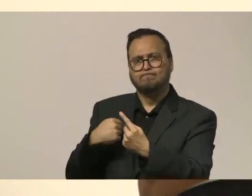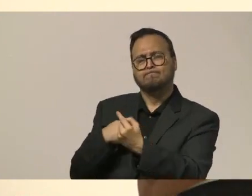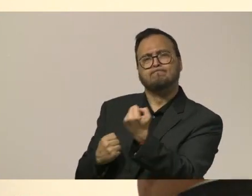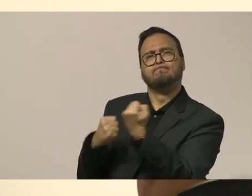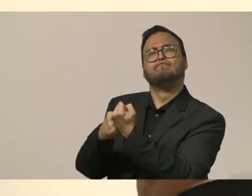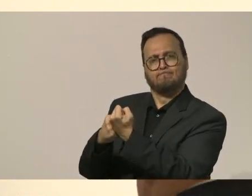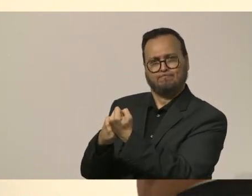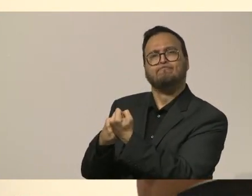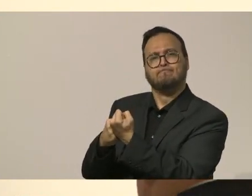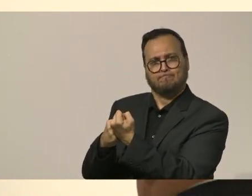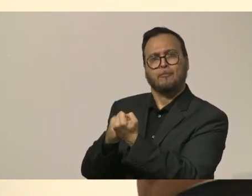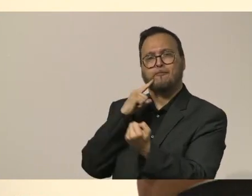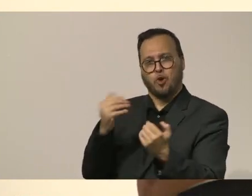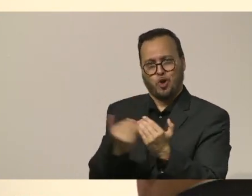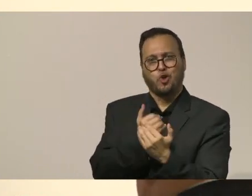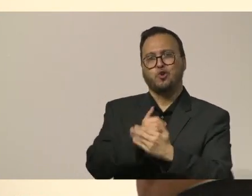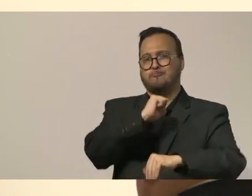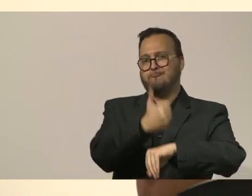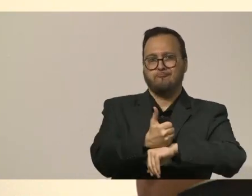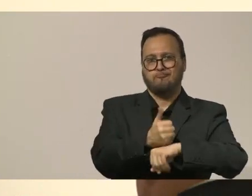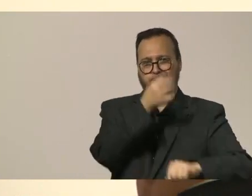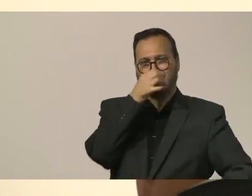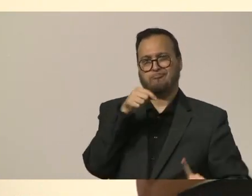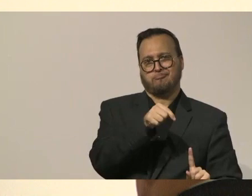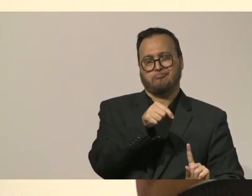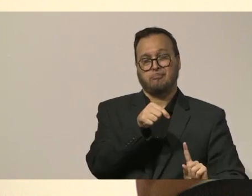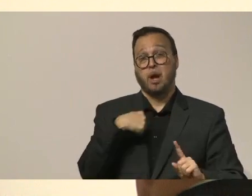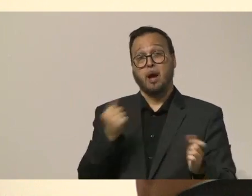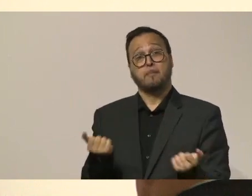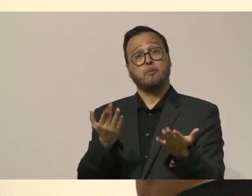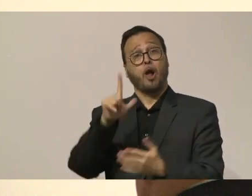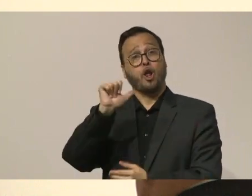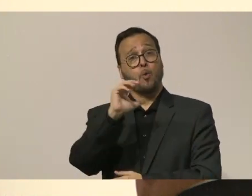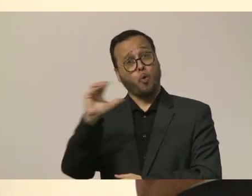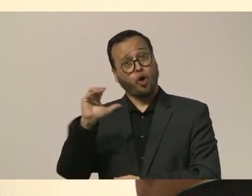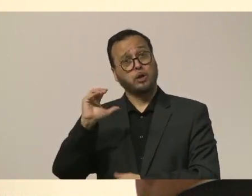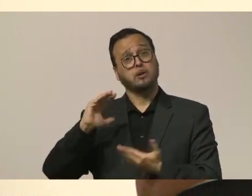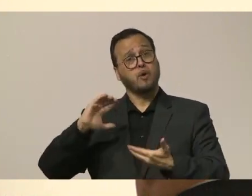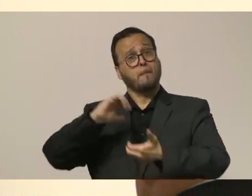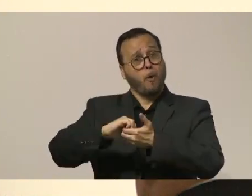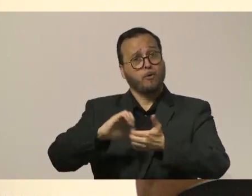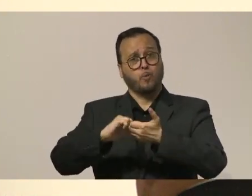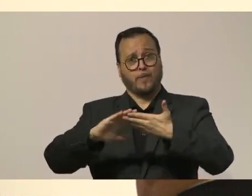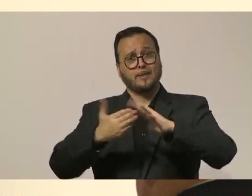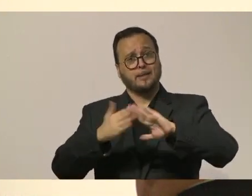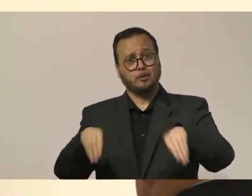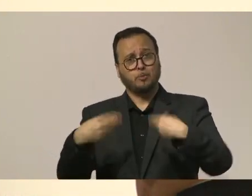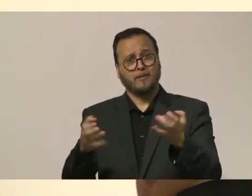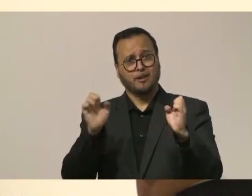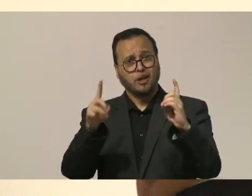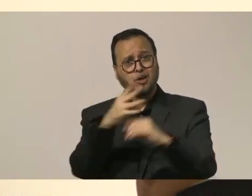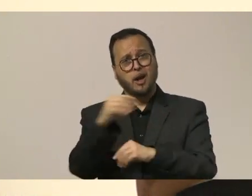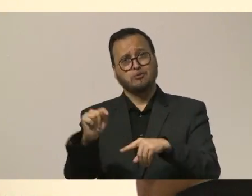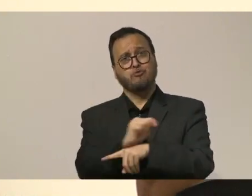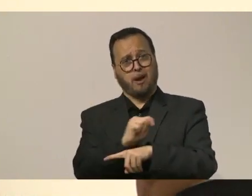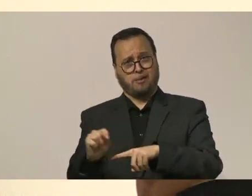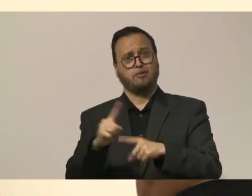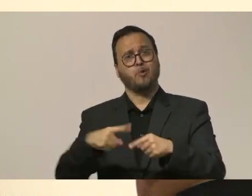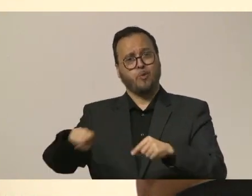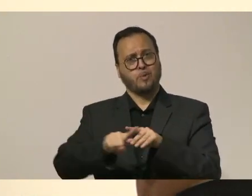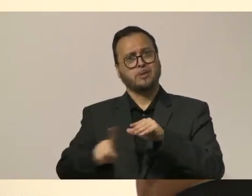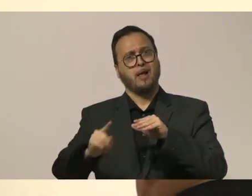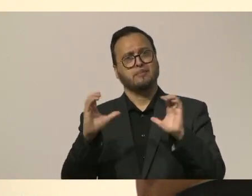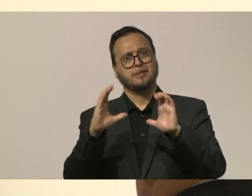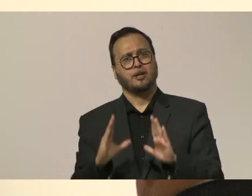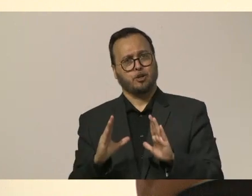the new Austell Place facility. And I've proposed that LaGuardia be the city's partner in providing education and training to the asylum